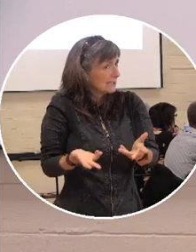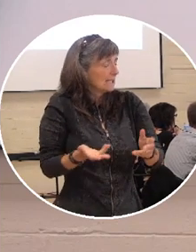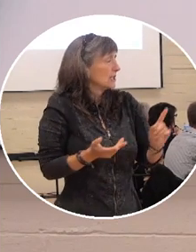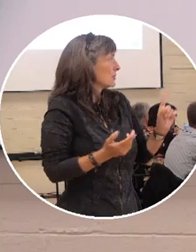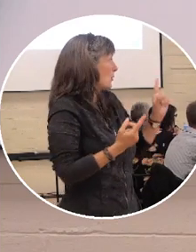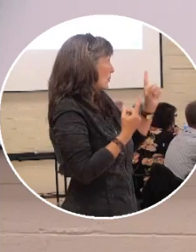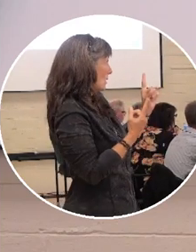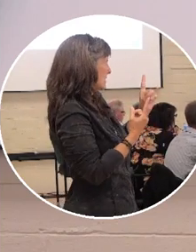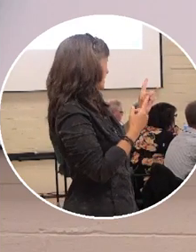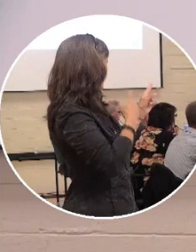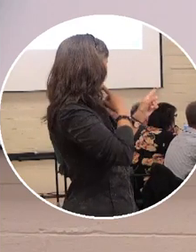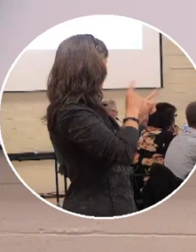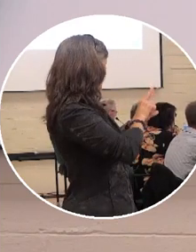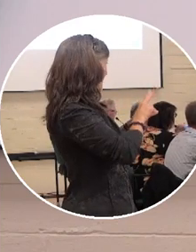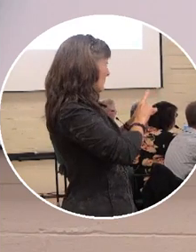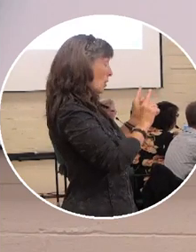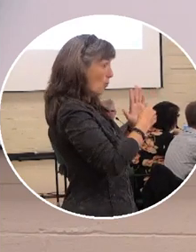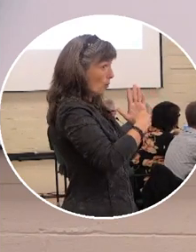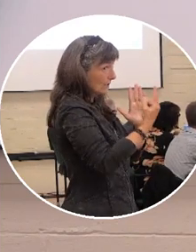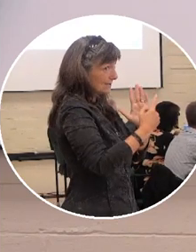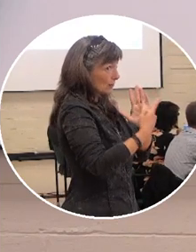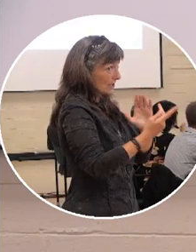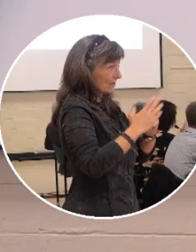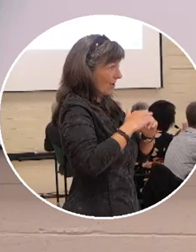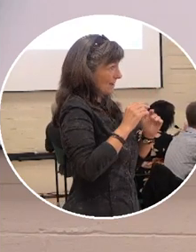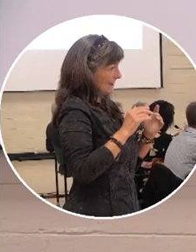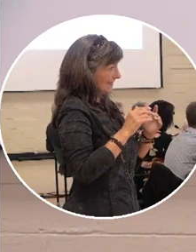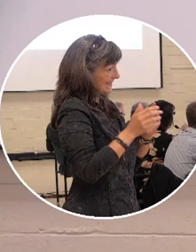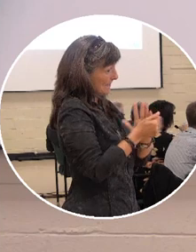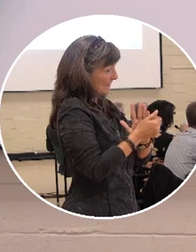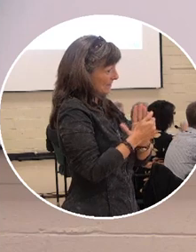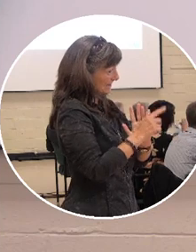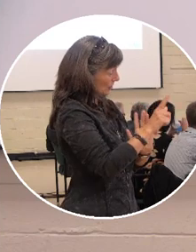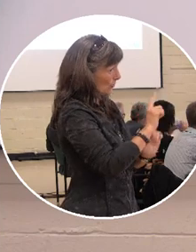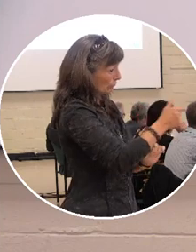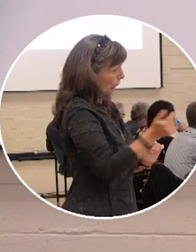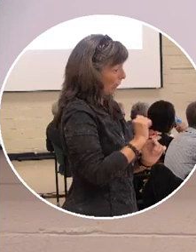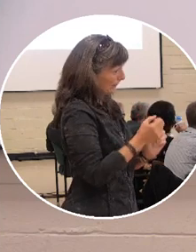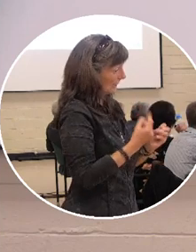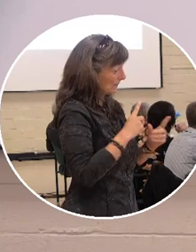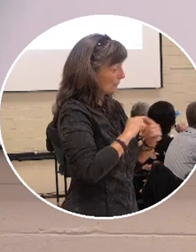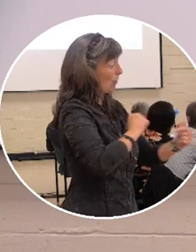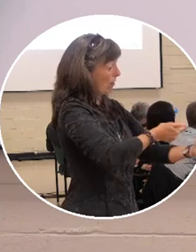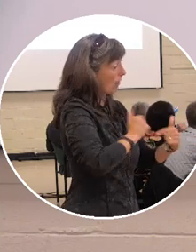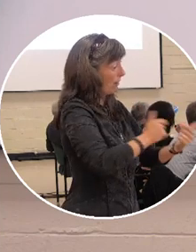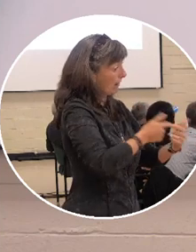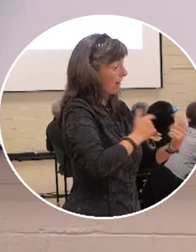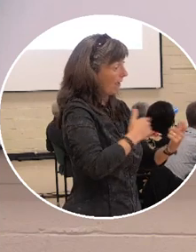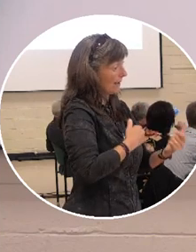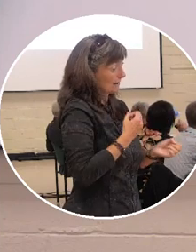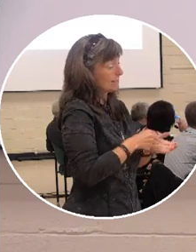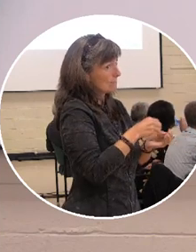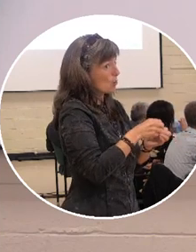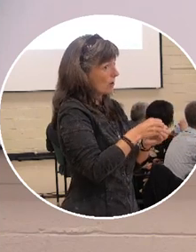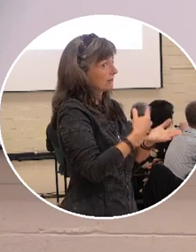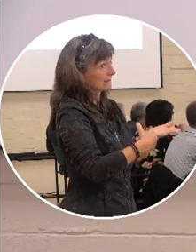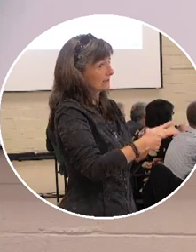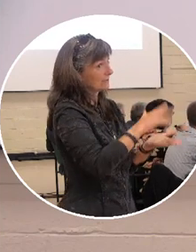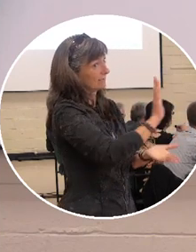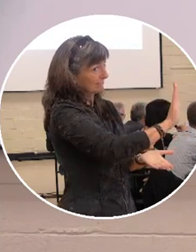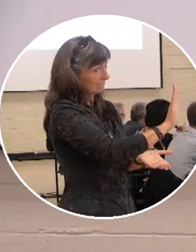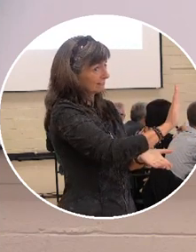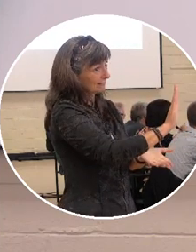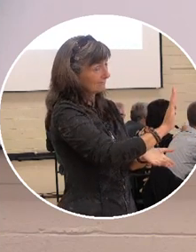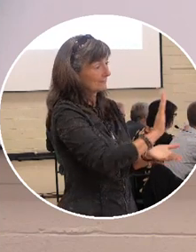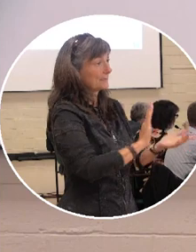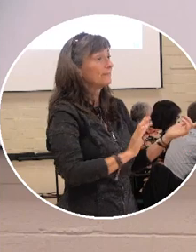to speak once or twice on the amendment. So that's getting up there. Thank you, Eric, for your contribution. Any further contribution